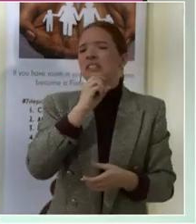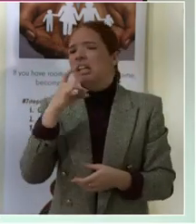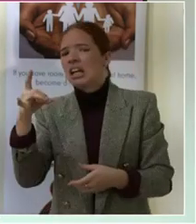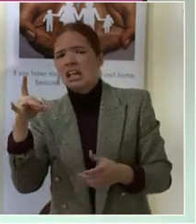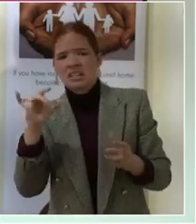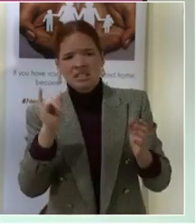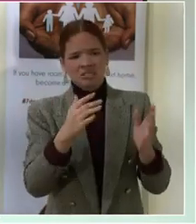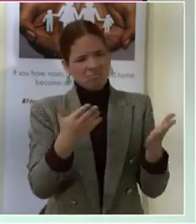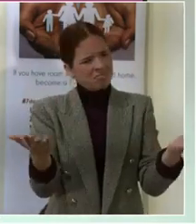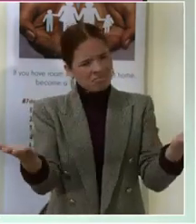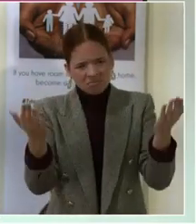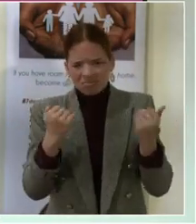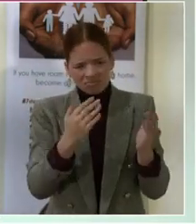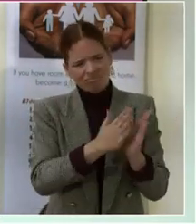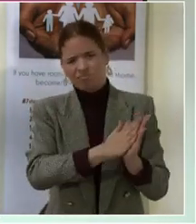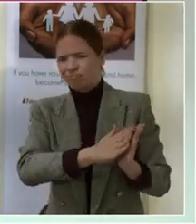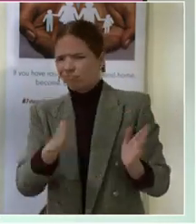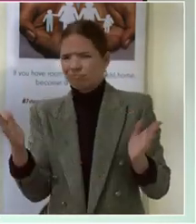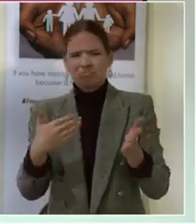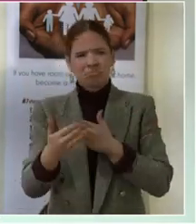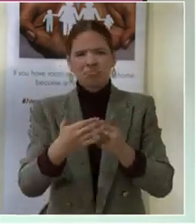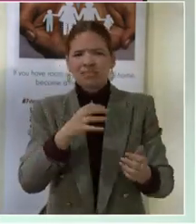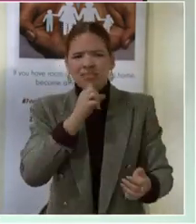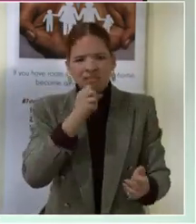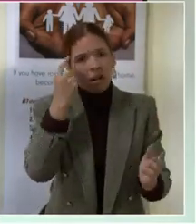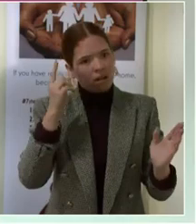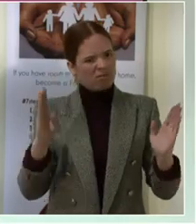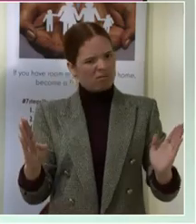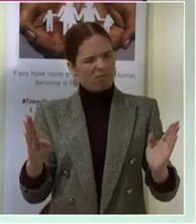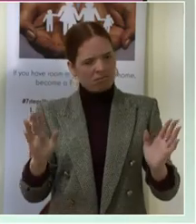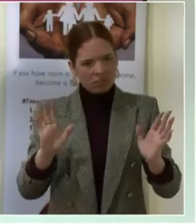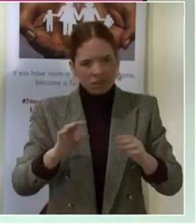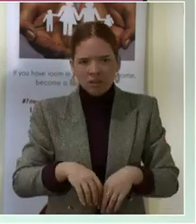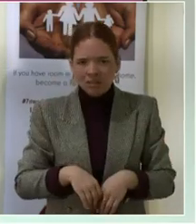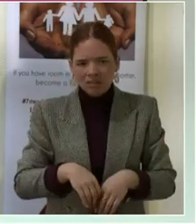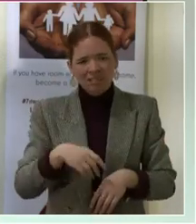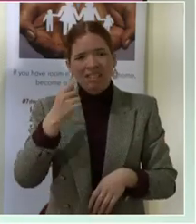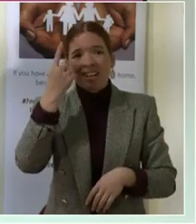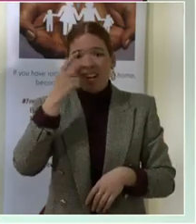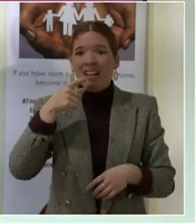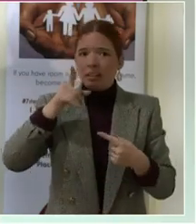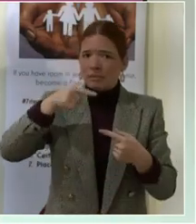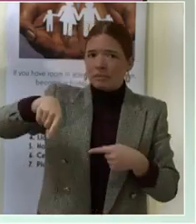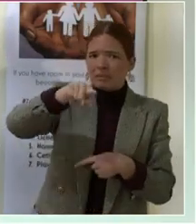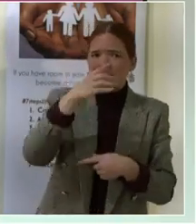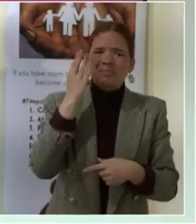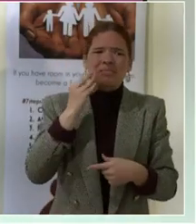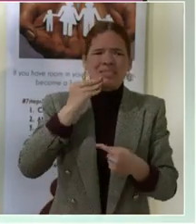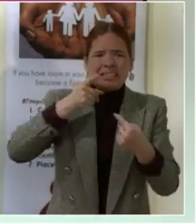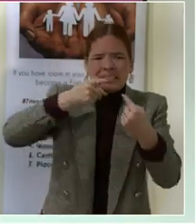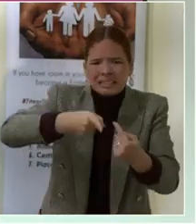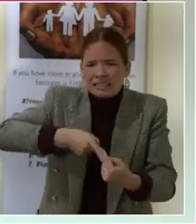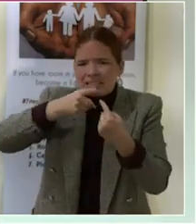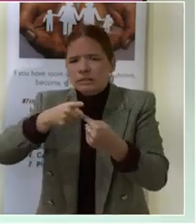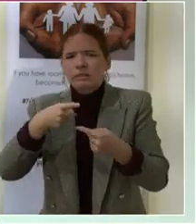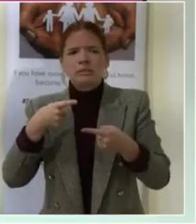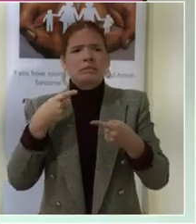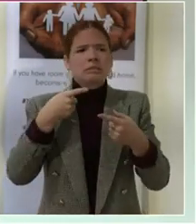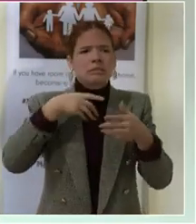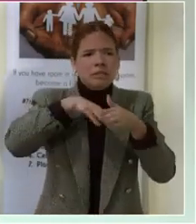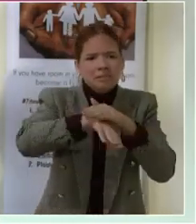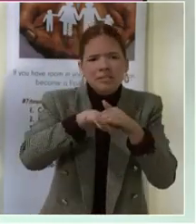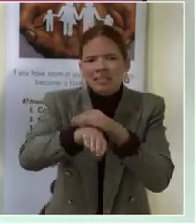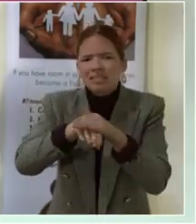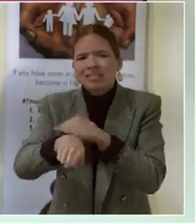folks in communities that have barriers to access. We know some can't access centers because of neighborhood conflict, and then we know in other places our kids just don't